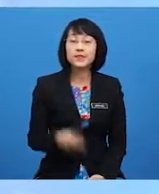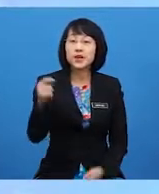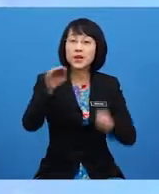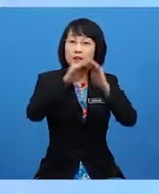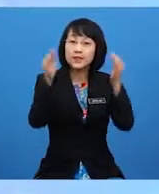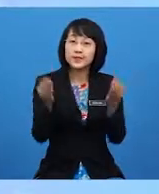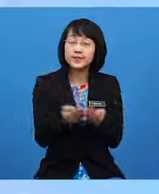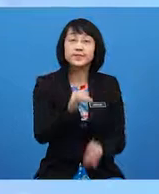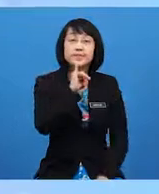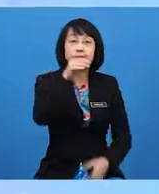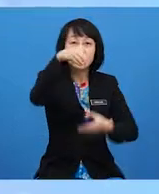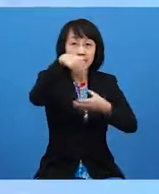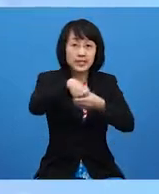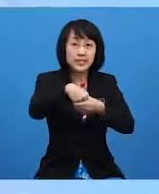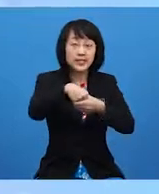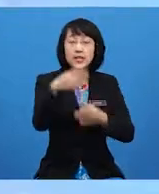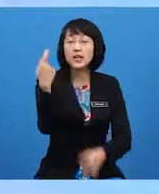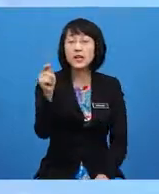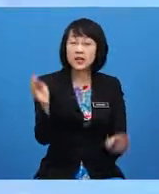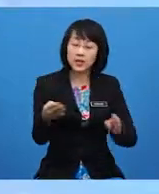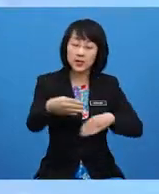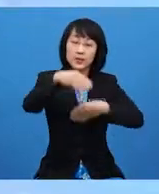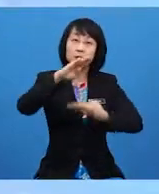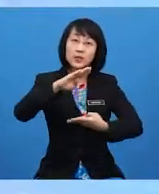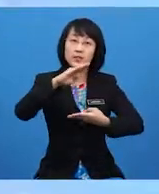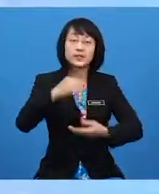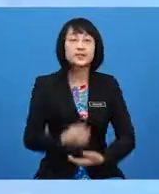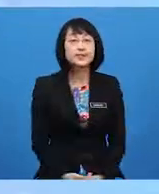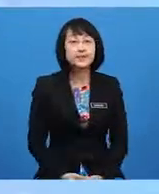The ball is in the box.